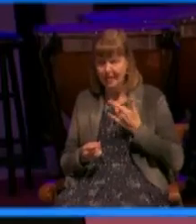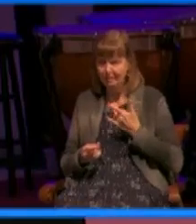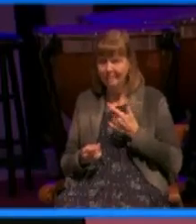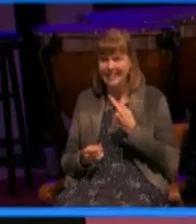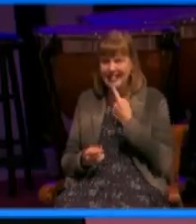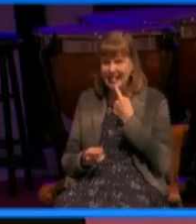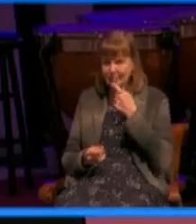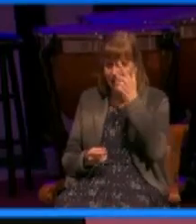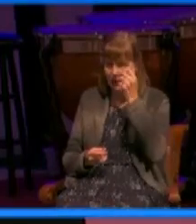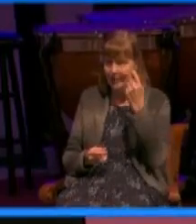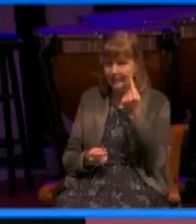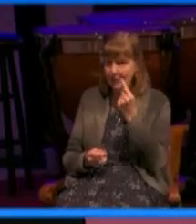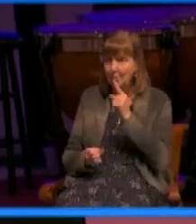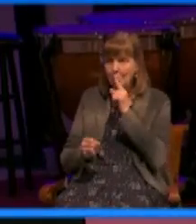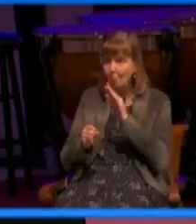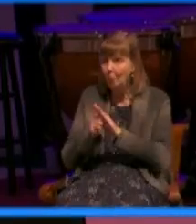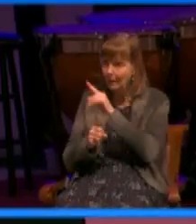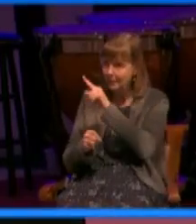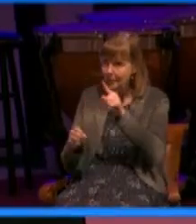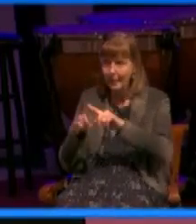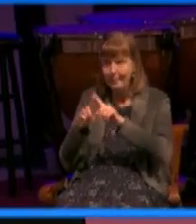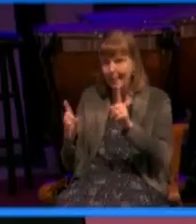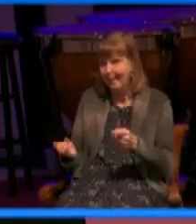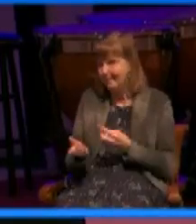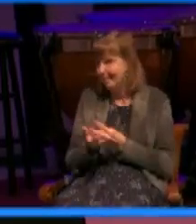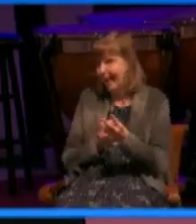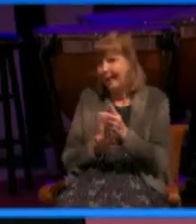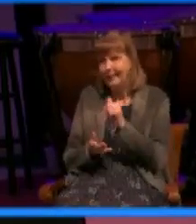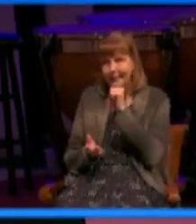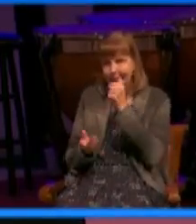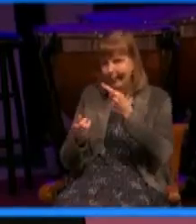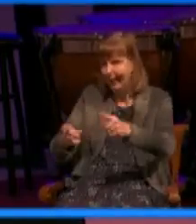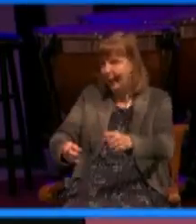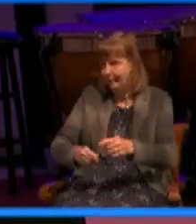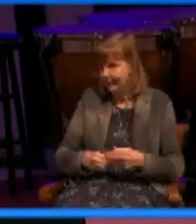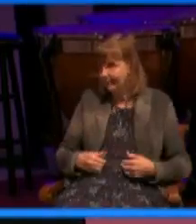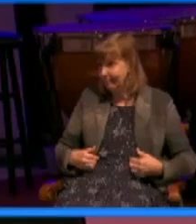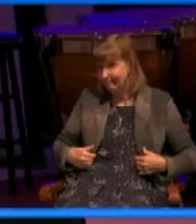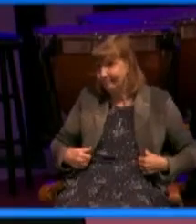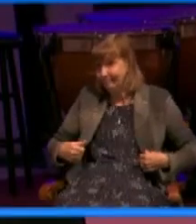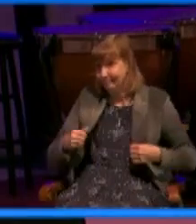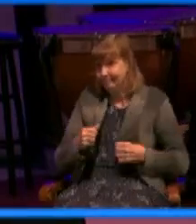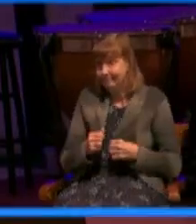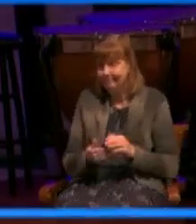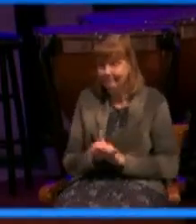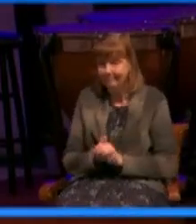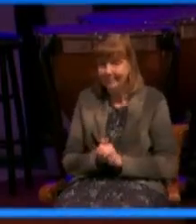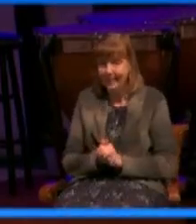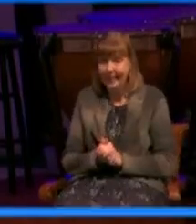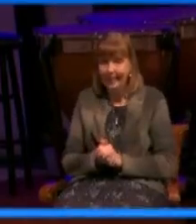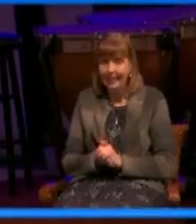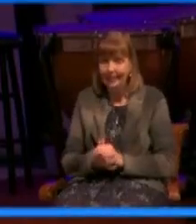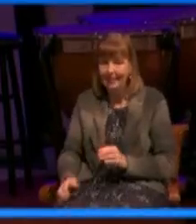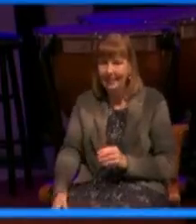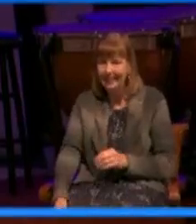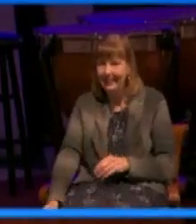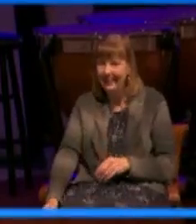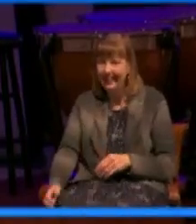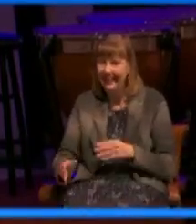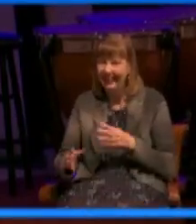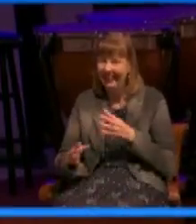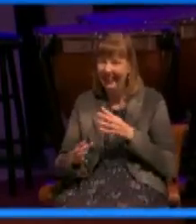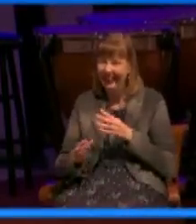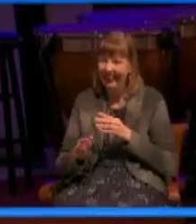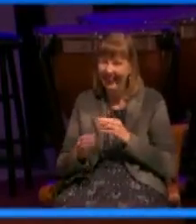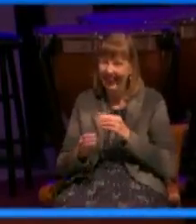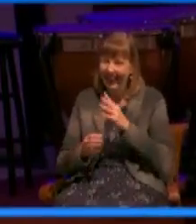Sure you have. You've been promised something and it never happens. We get promised something every 4 years in this country by whoever's running